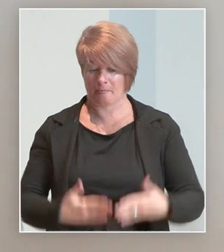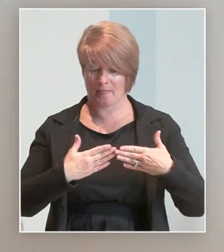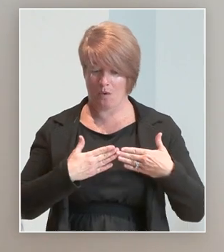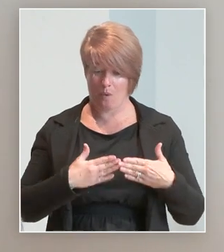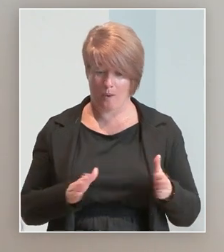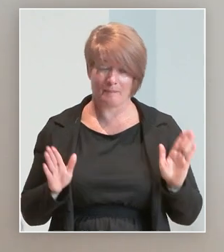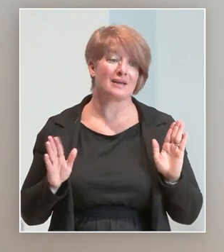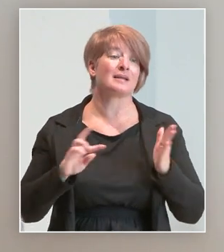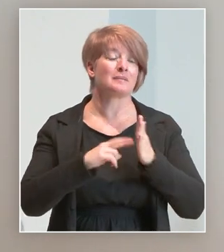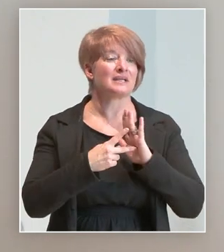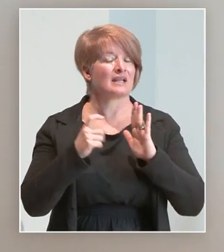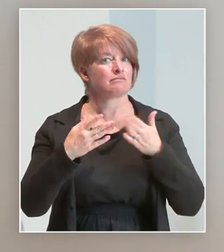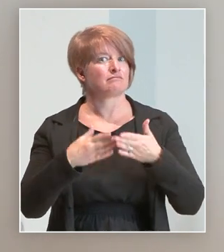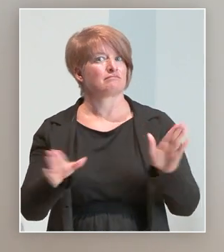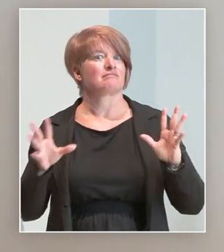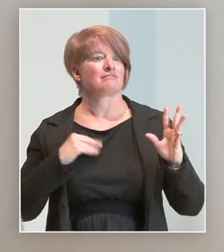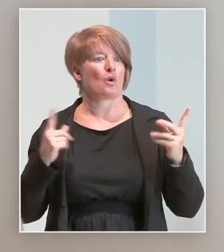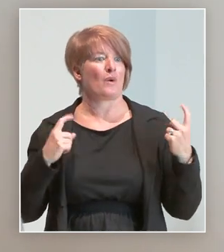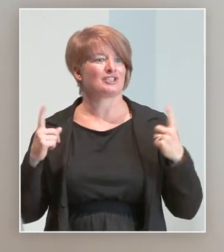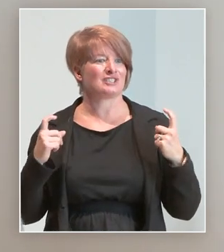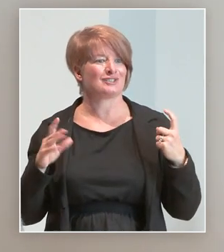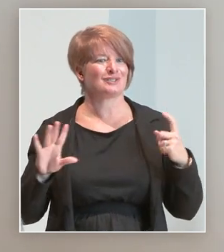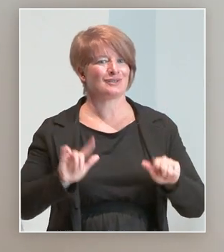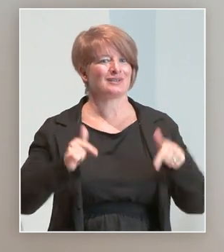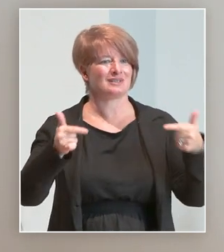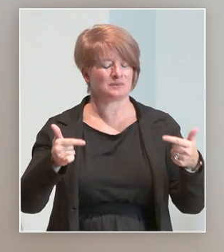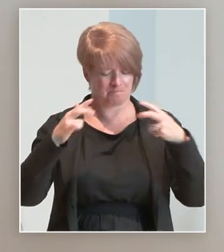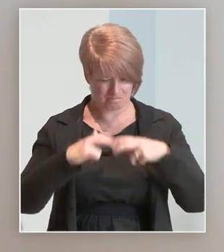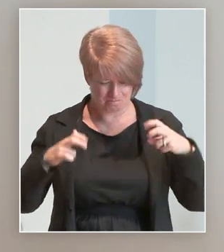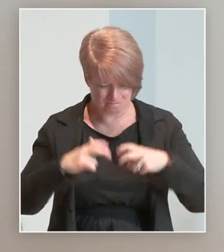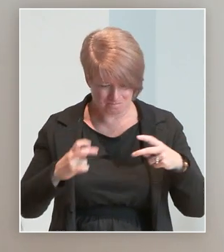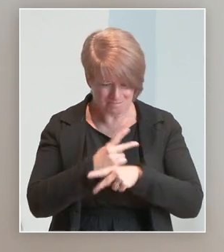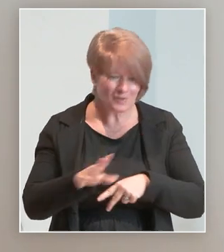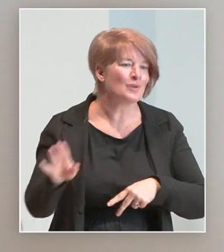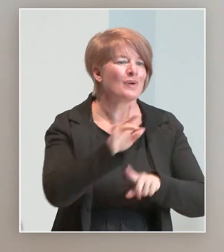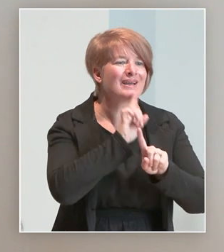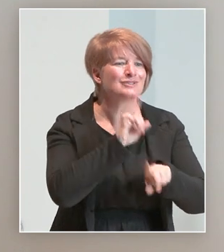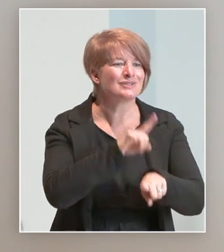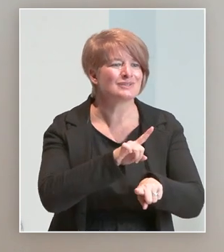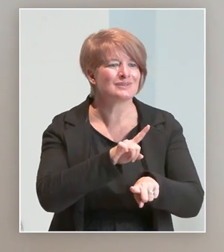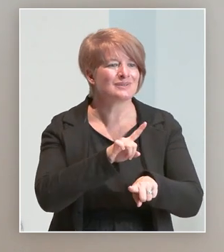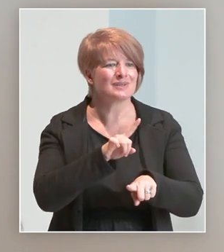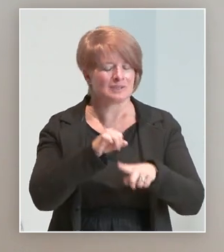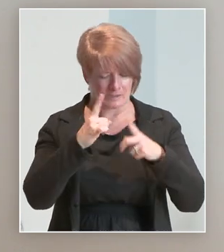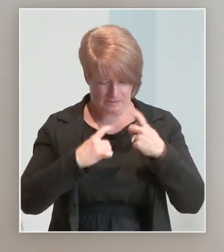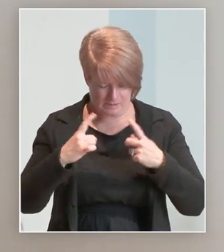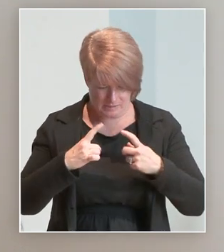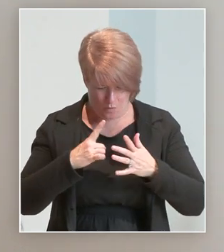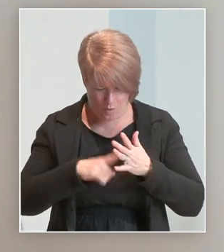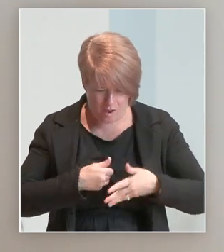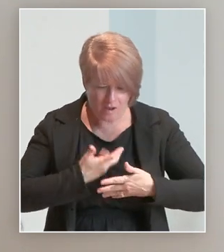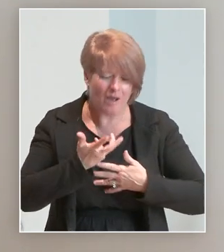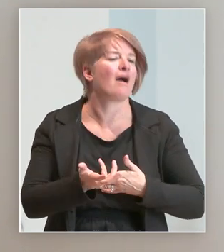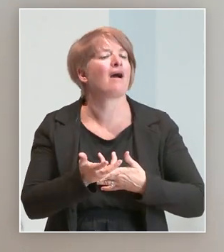being open to these questions. It is your turn to construct your own answers through what comes out on whatever your